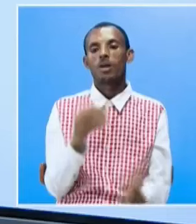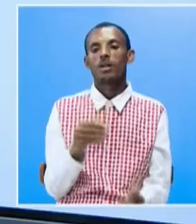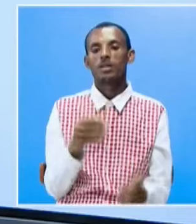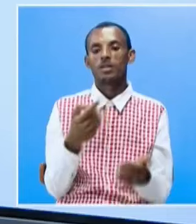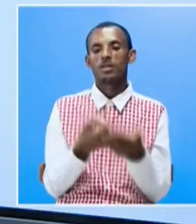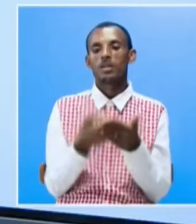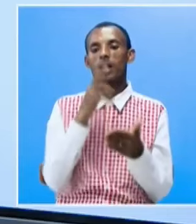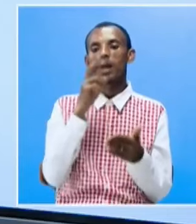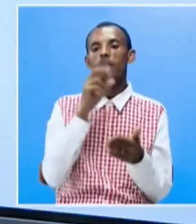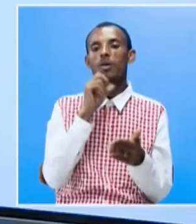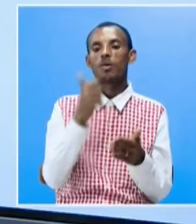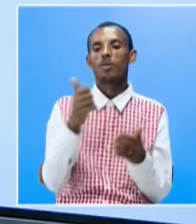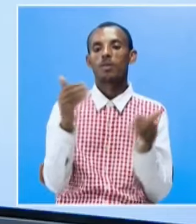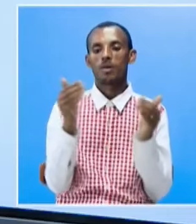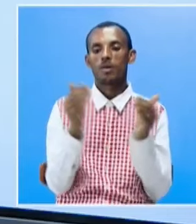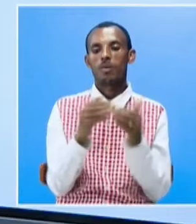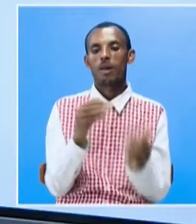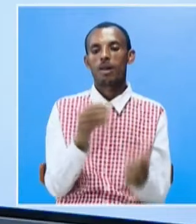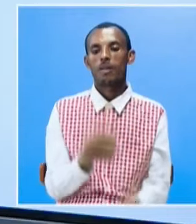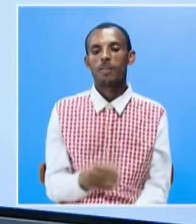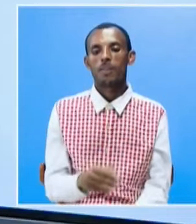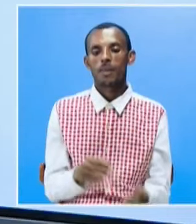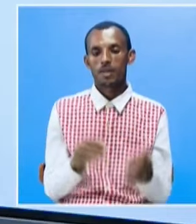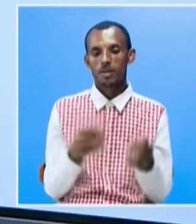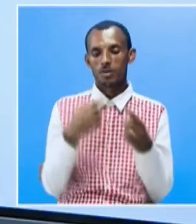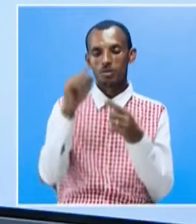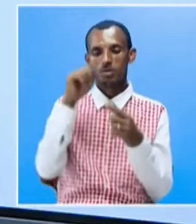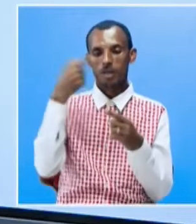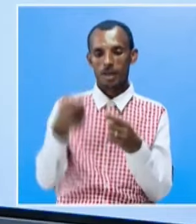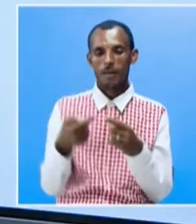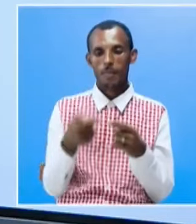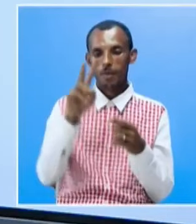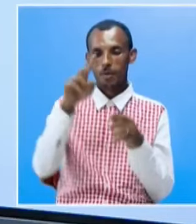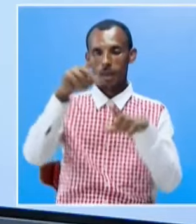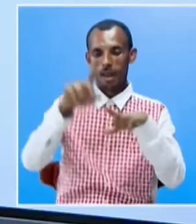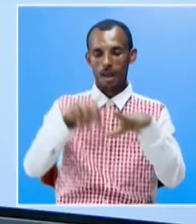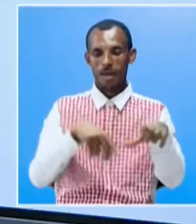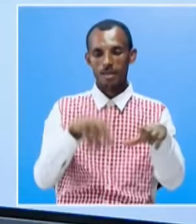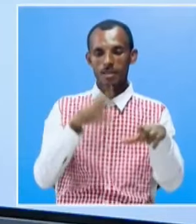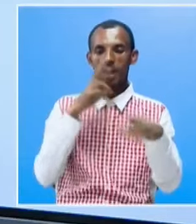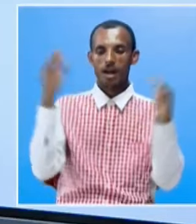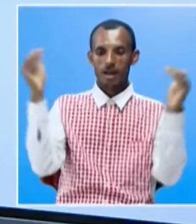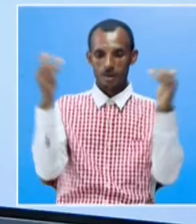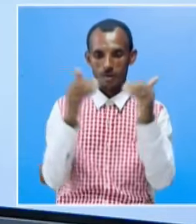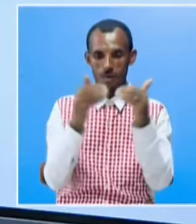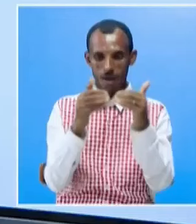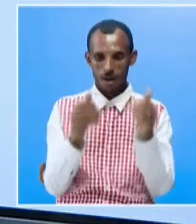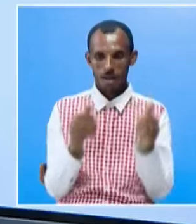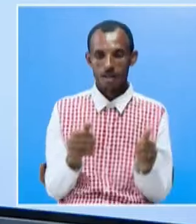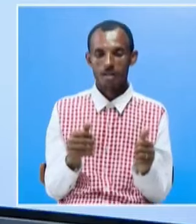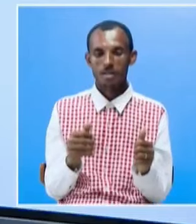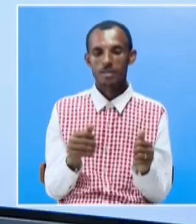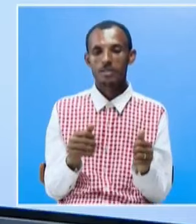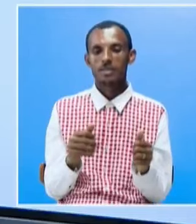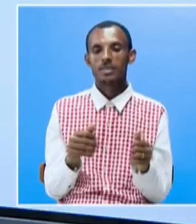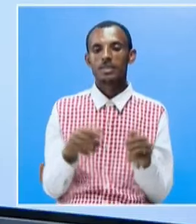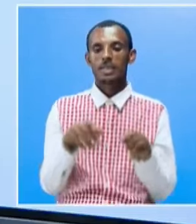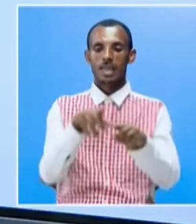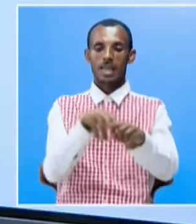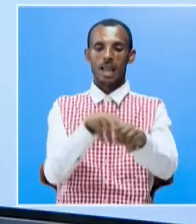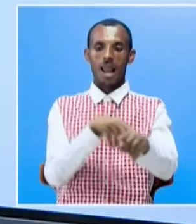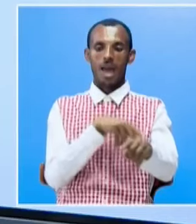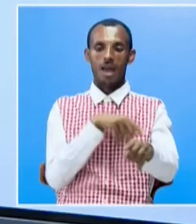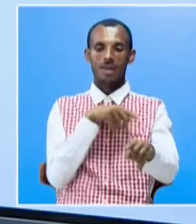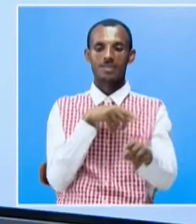congruent. So, in order to say two line segments are congruent, the length